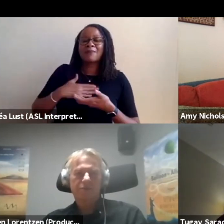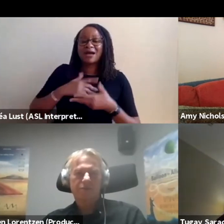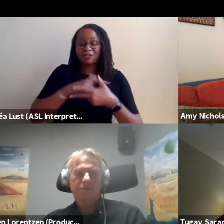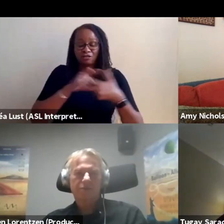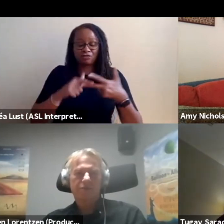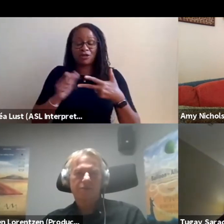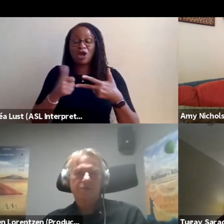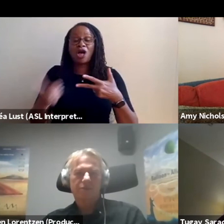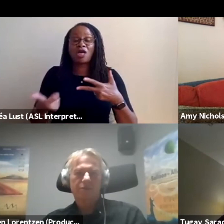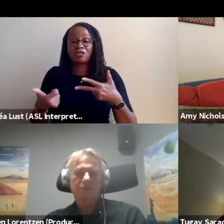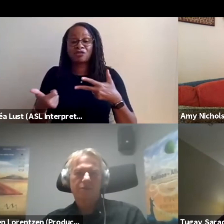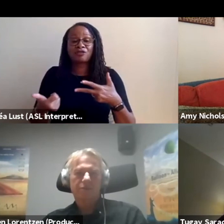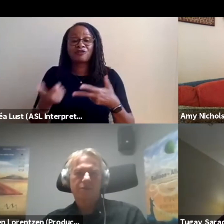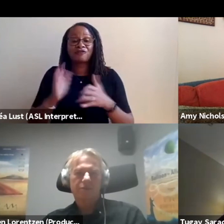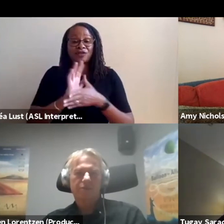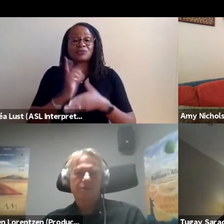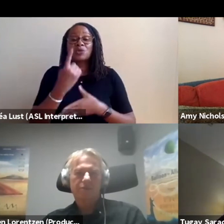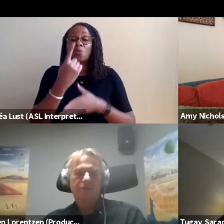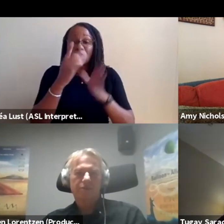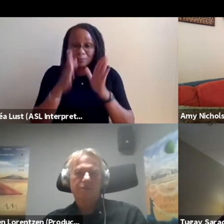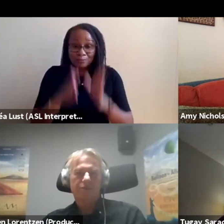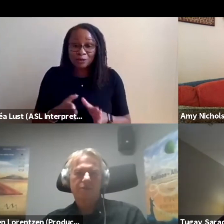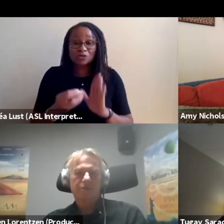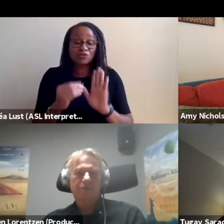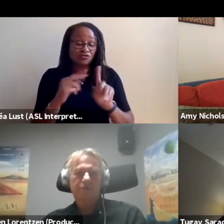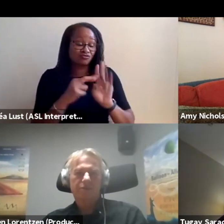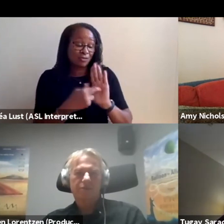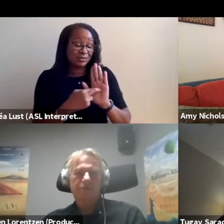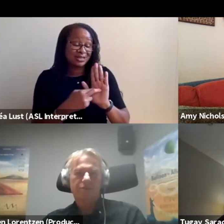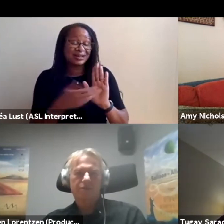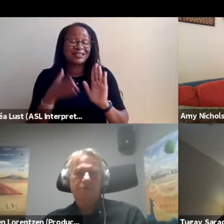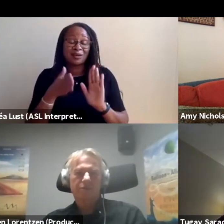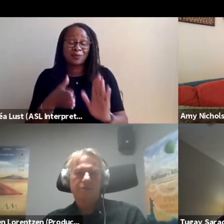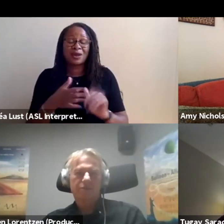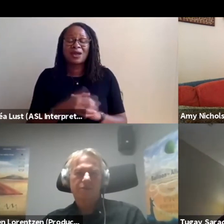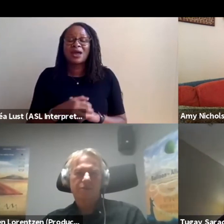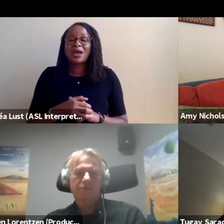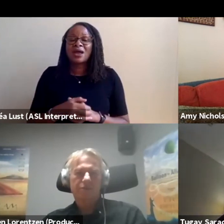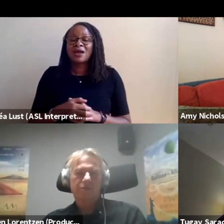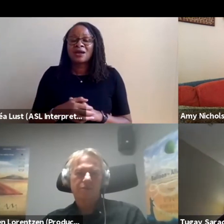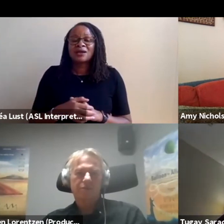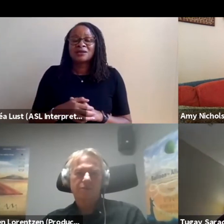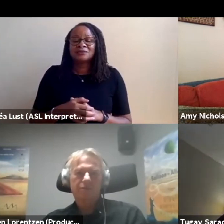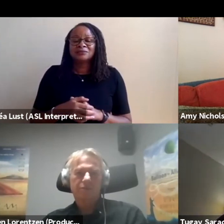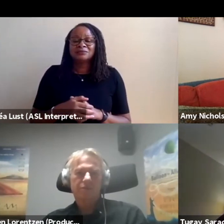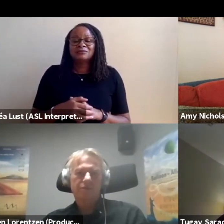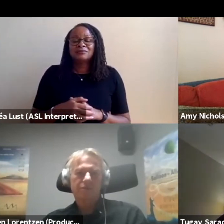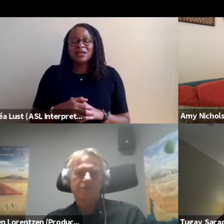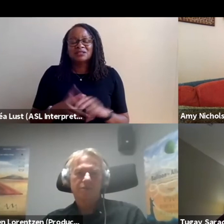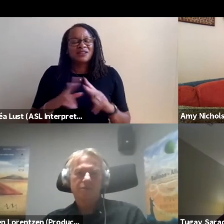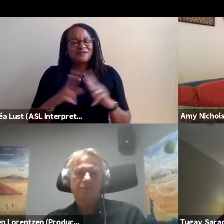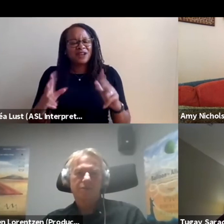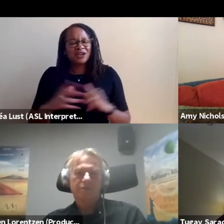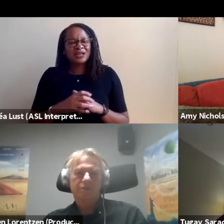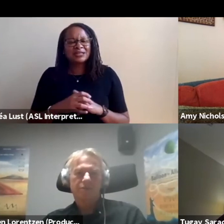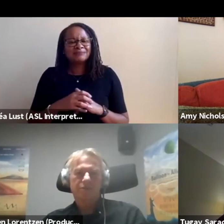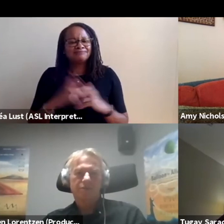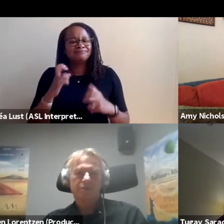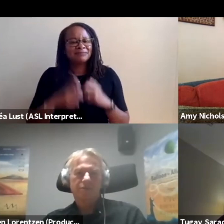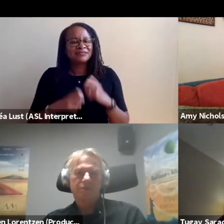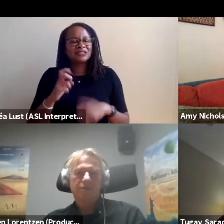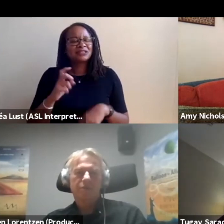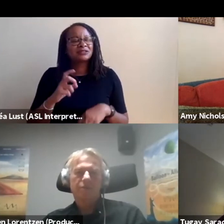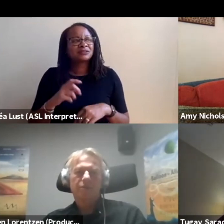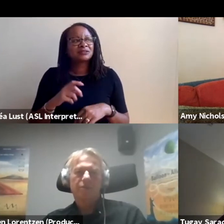in one body. And so that was a very tricky decision because I have never done a film I